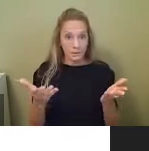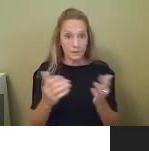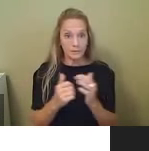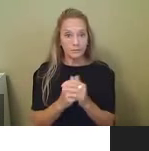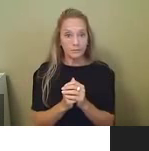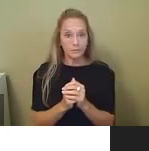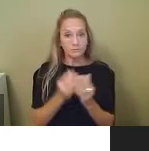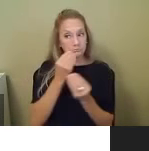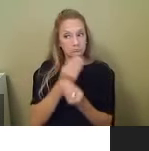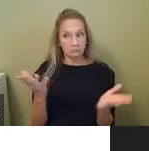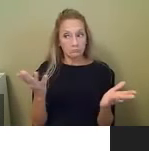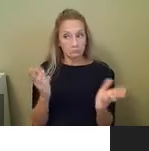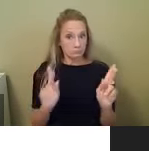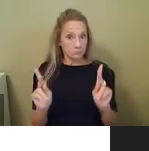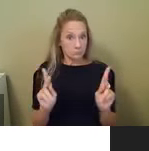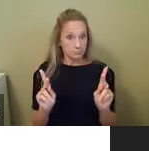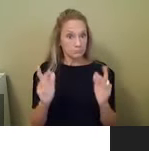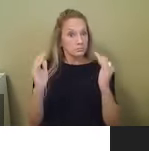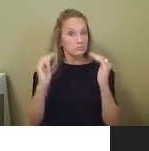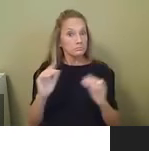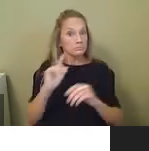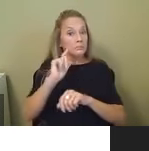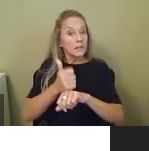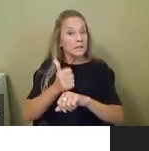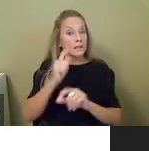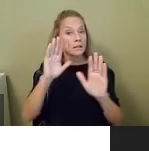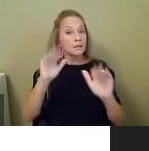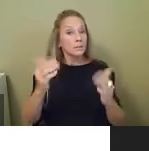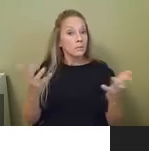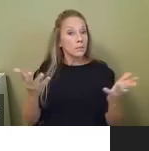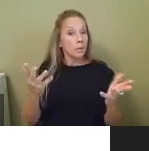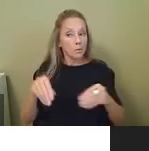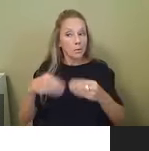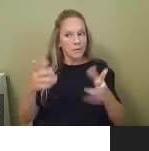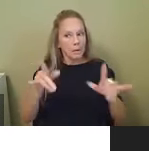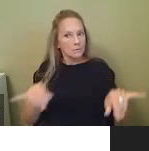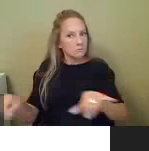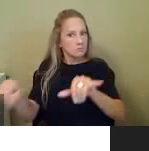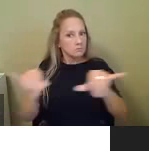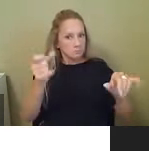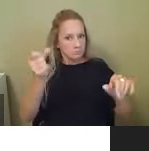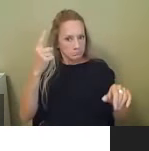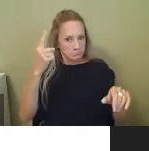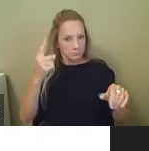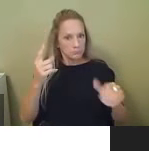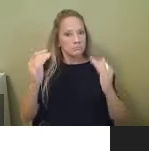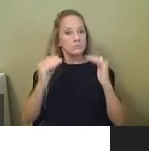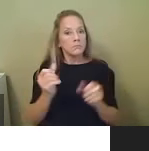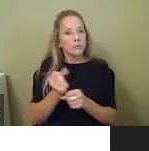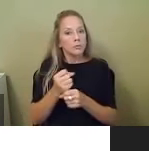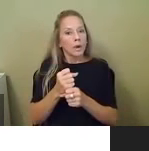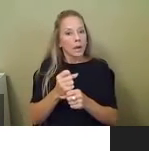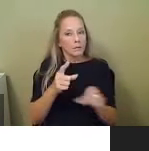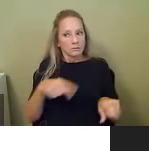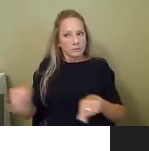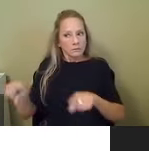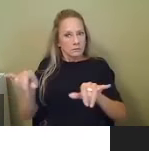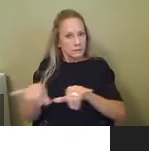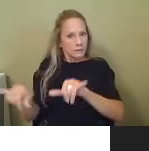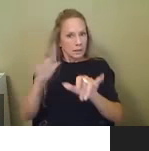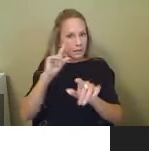Inform the public, set expectations, and provide stability, create a standard for the current